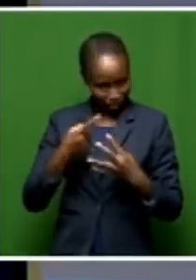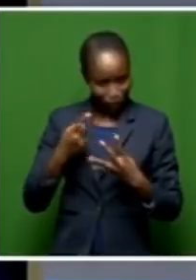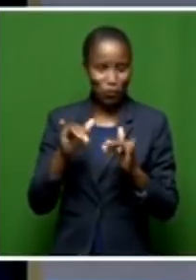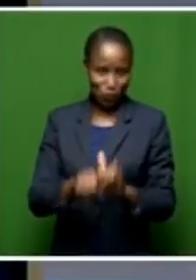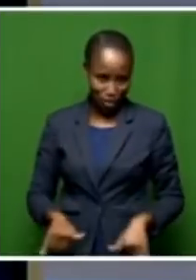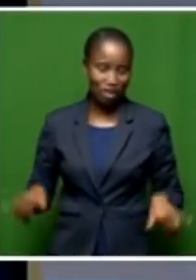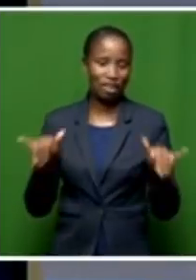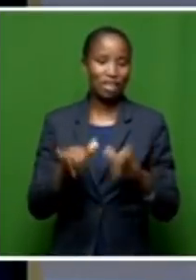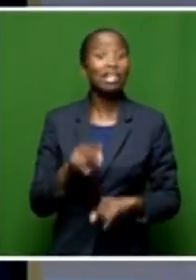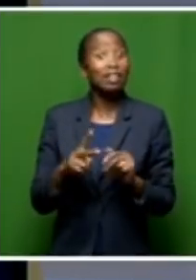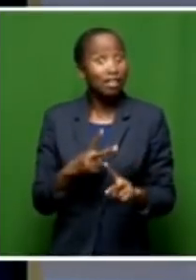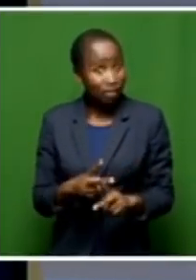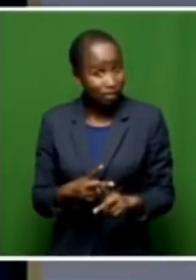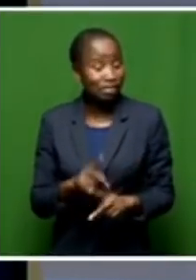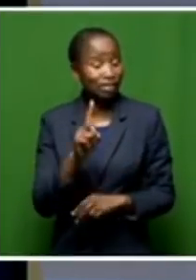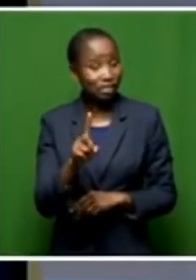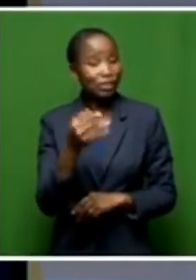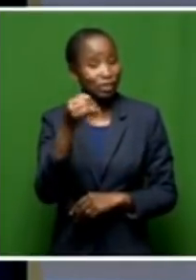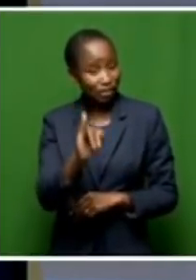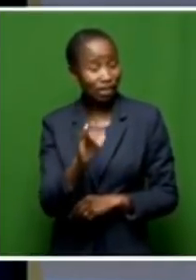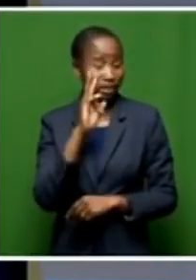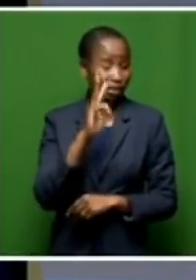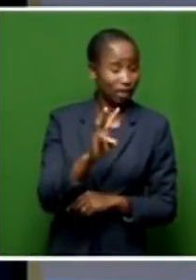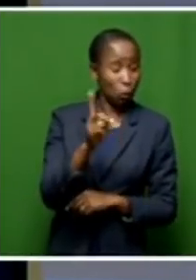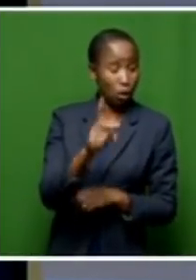a look at what's going to be happening with the voter turnout,